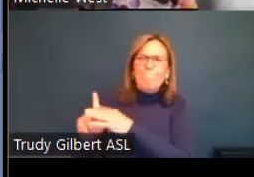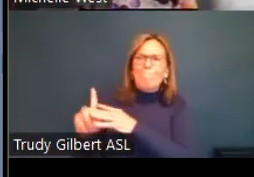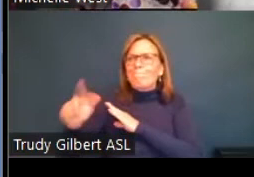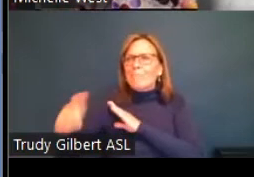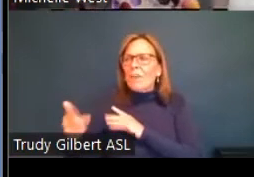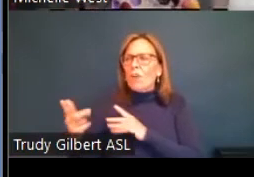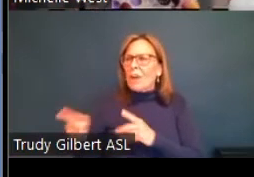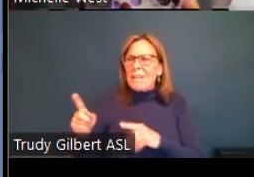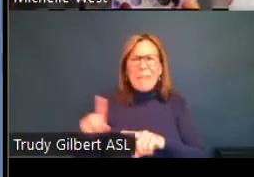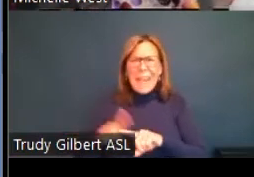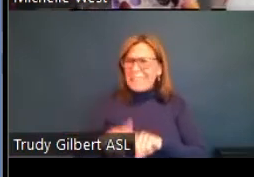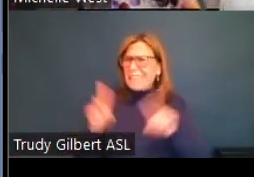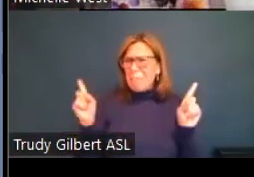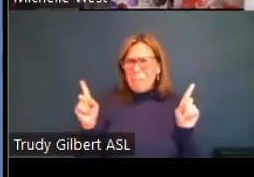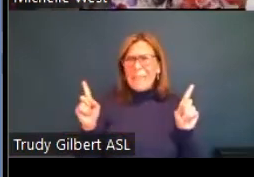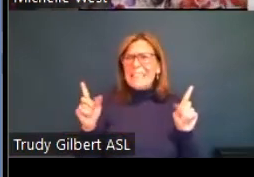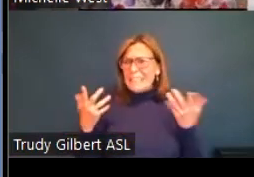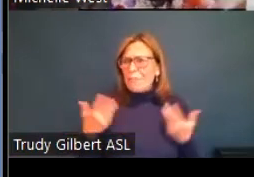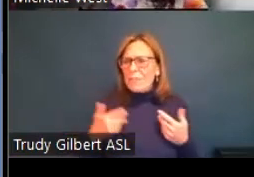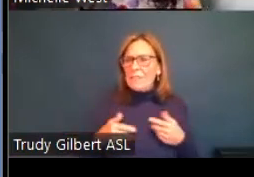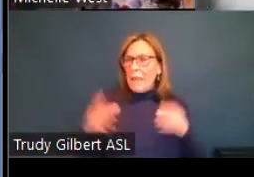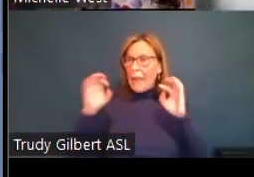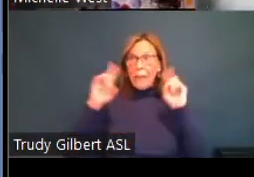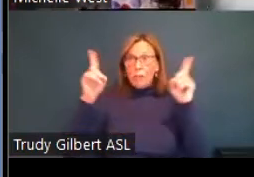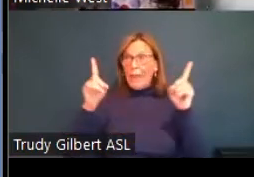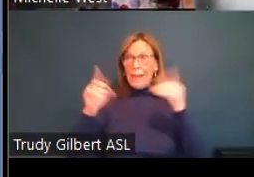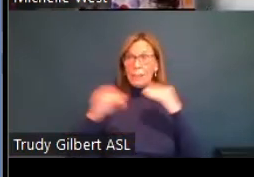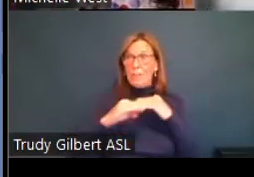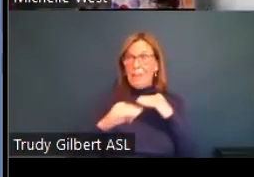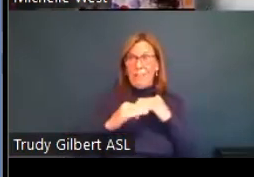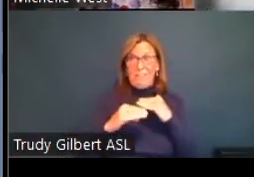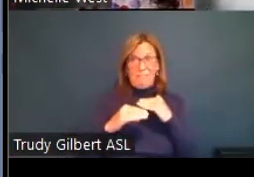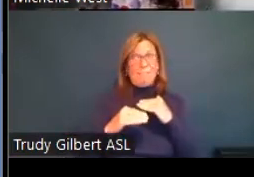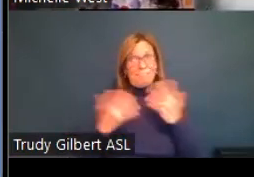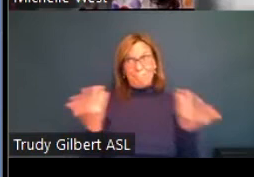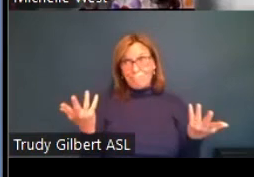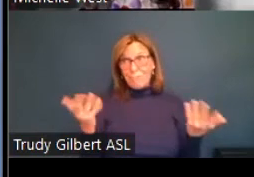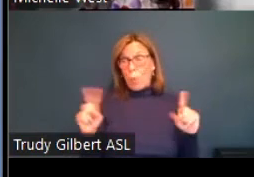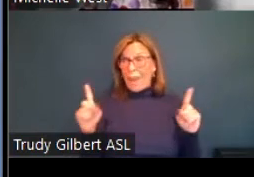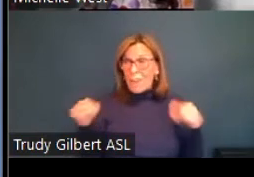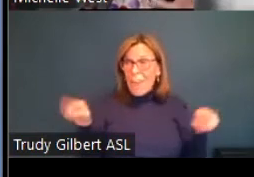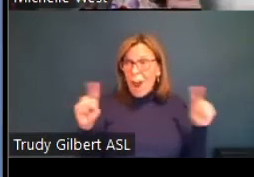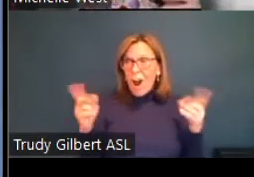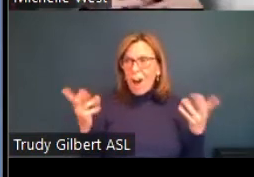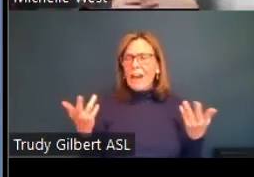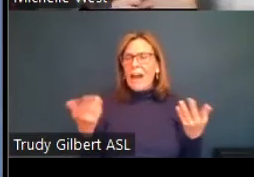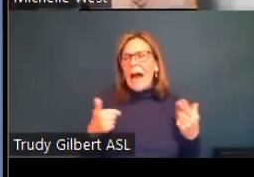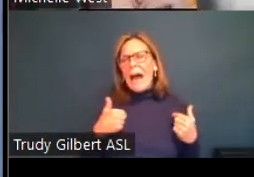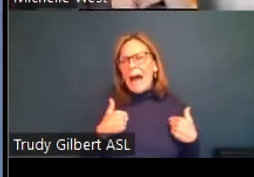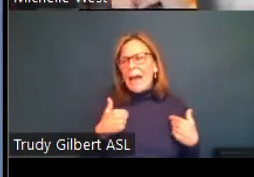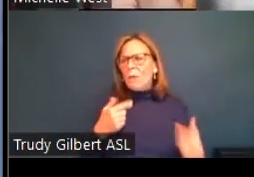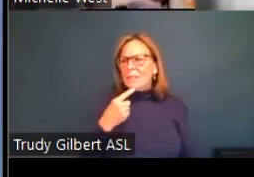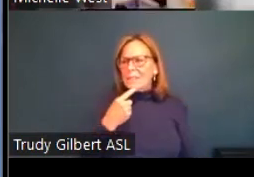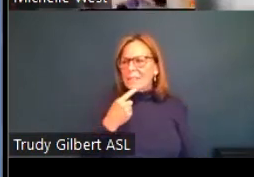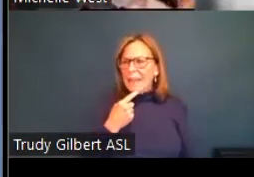difference. Educational level, where they are at life. And so I would say it